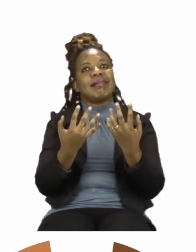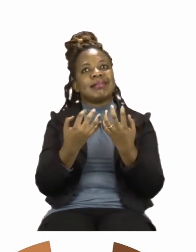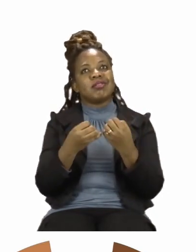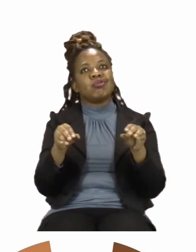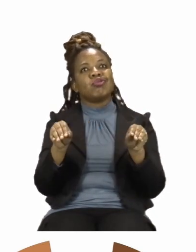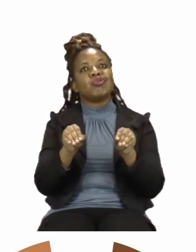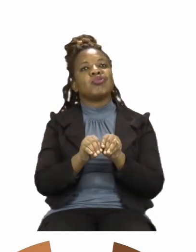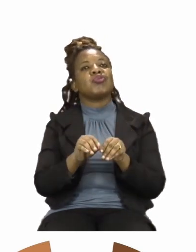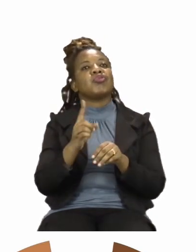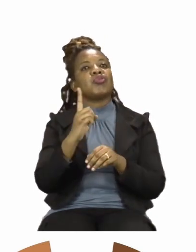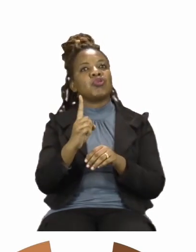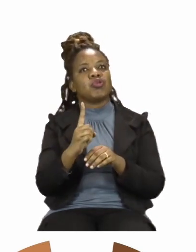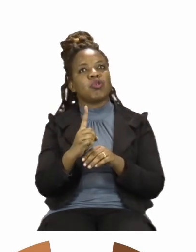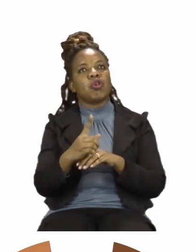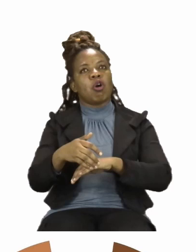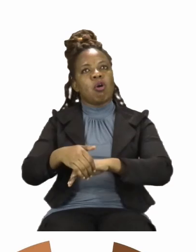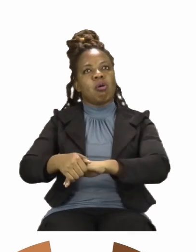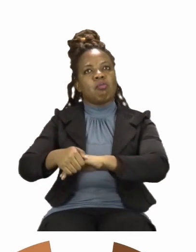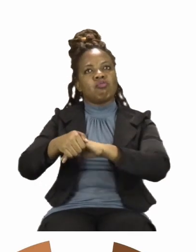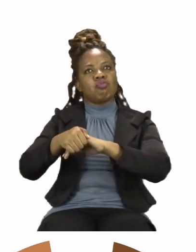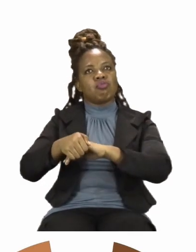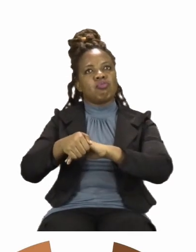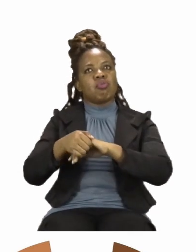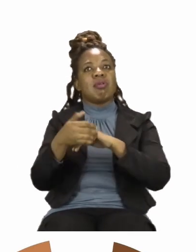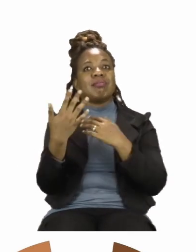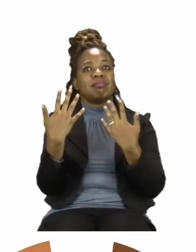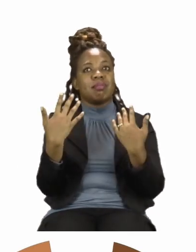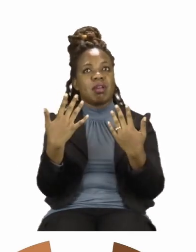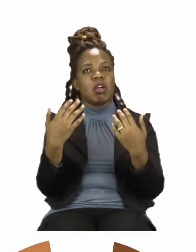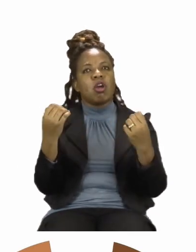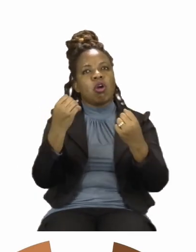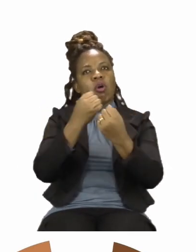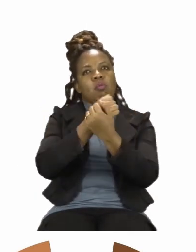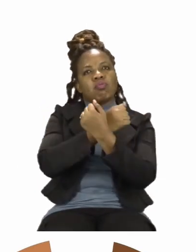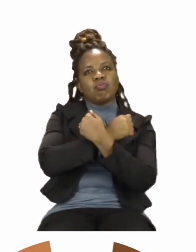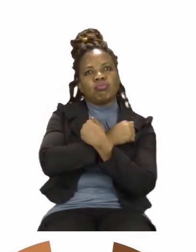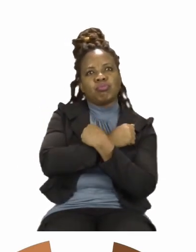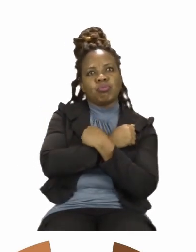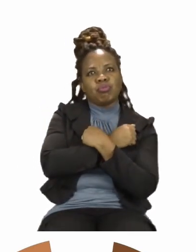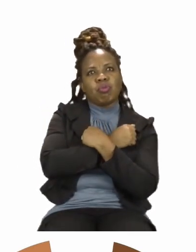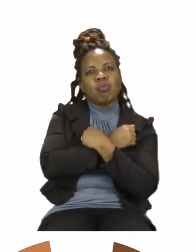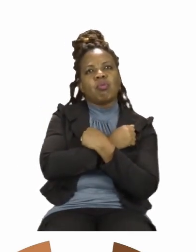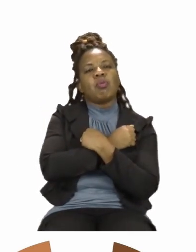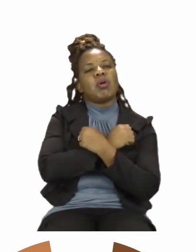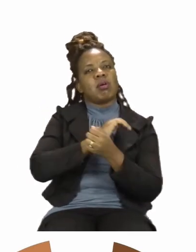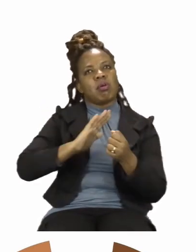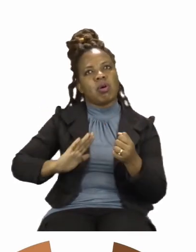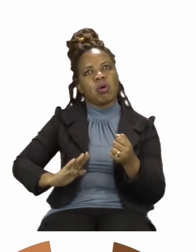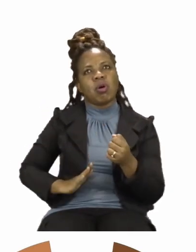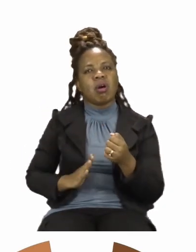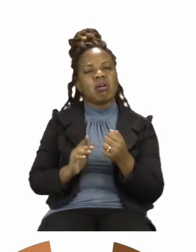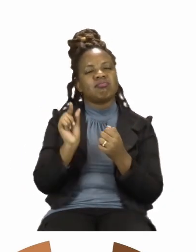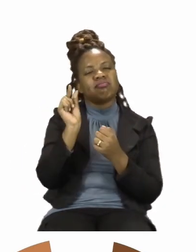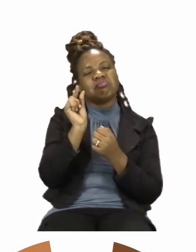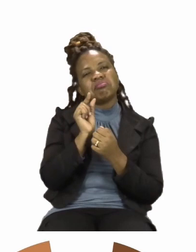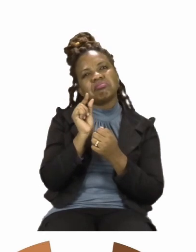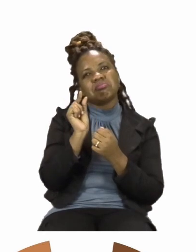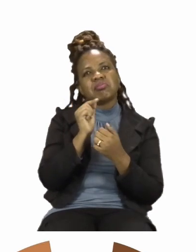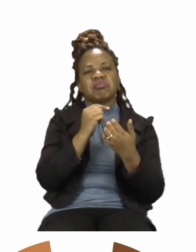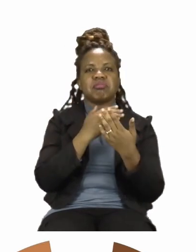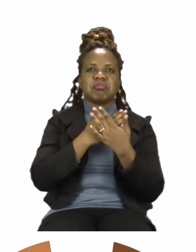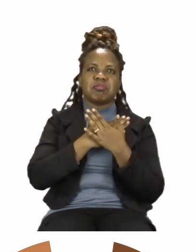a hug. All I want is a little love. Oh, this poem is